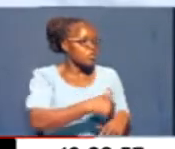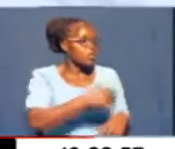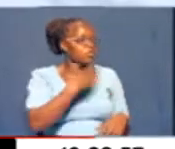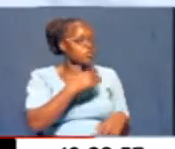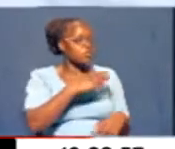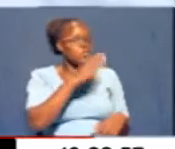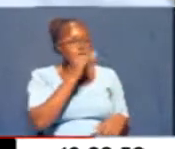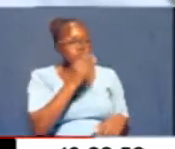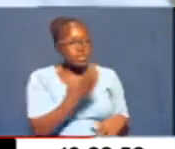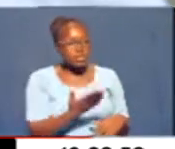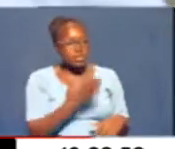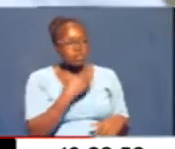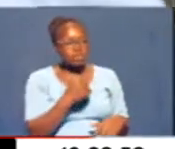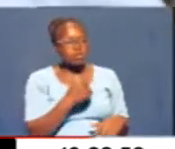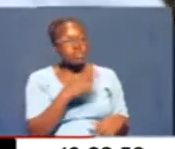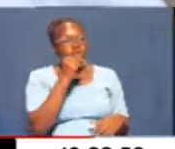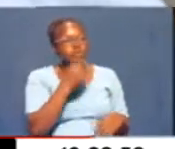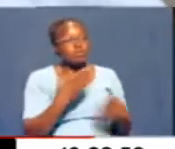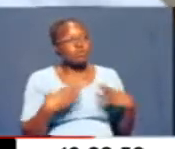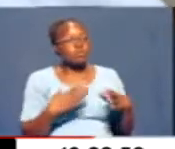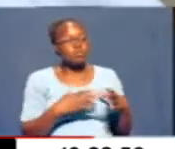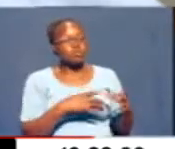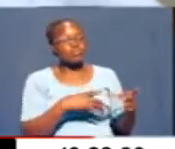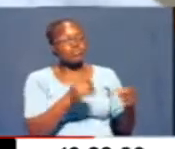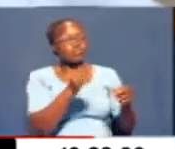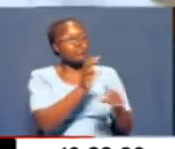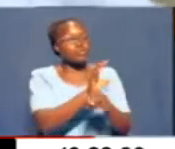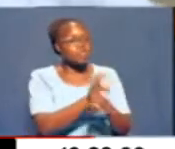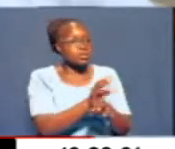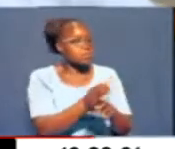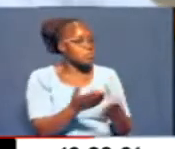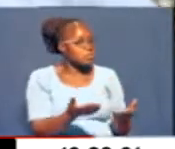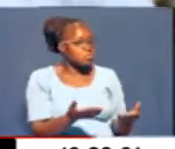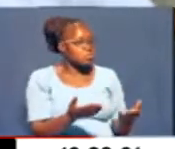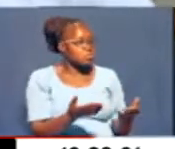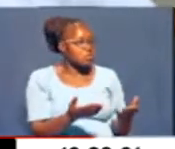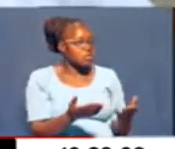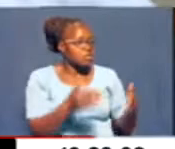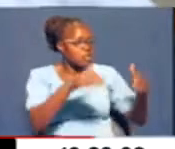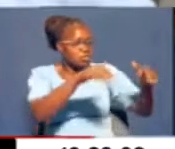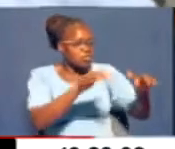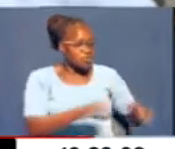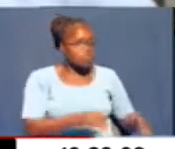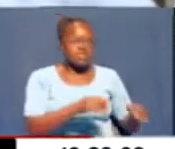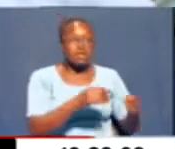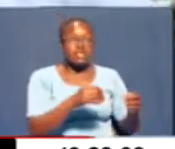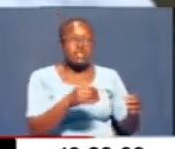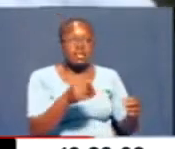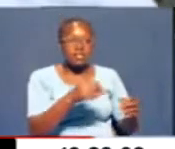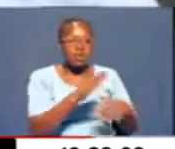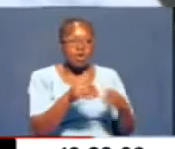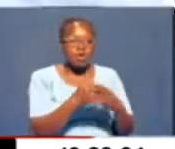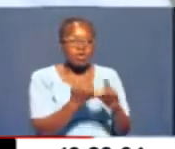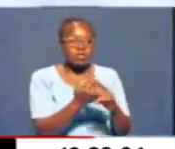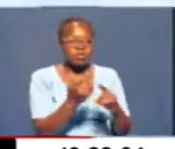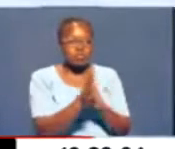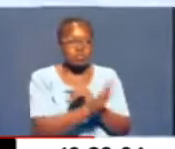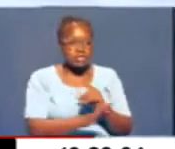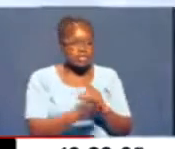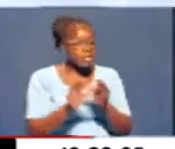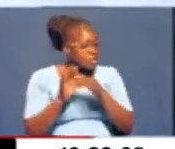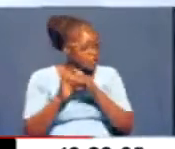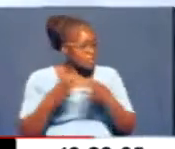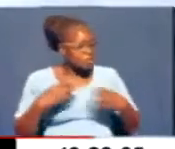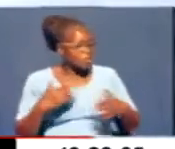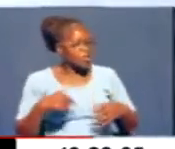want to speak to multitudes, and that's why they go to church, they go to them to funerals and all that. And if you realize, the culturing of our people is what is